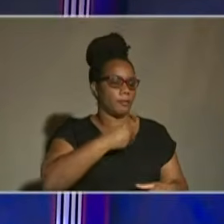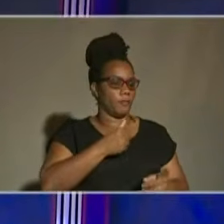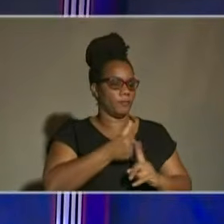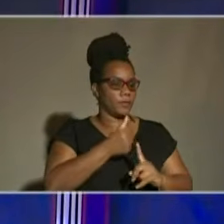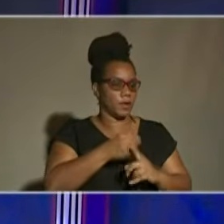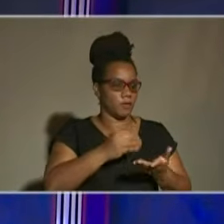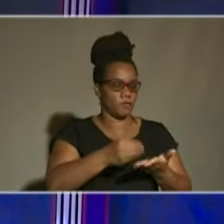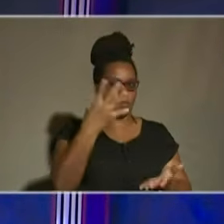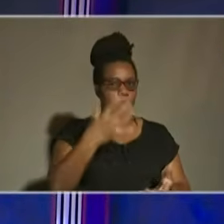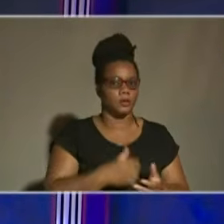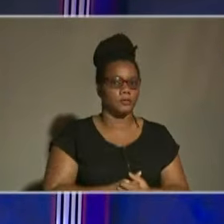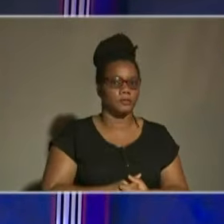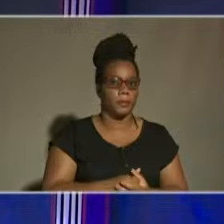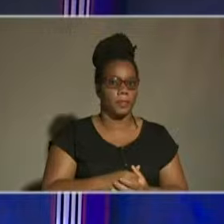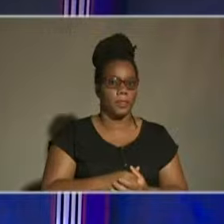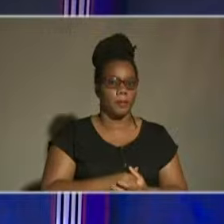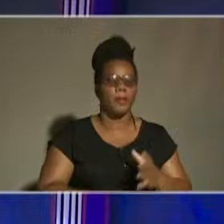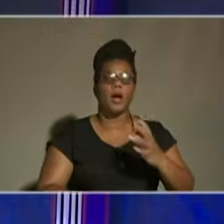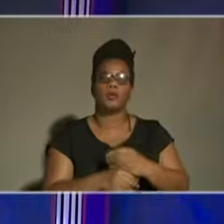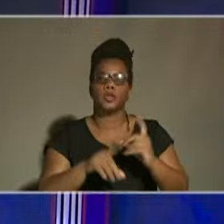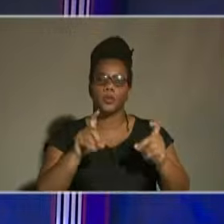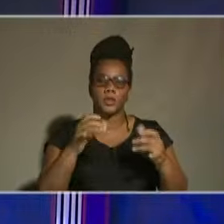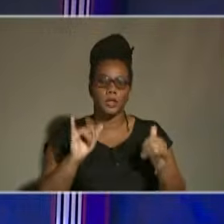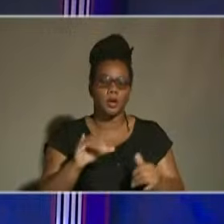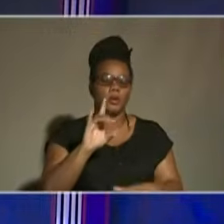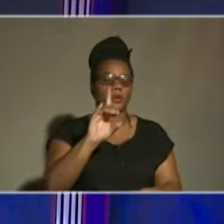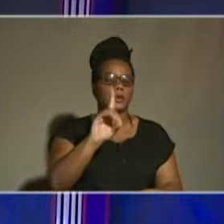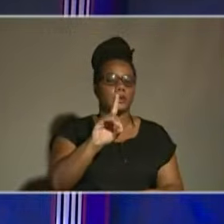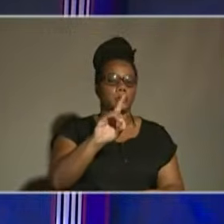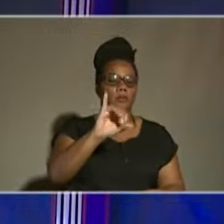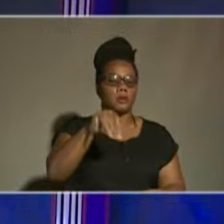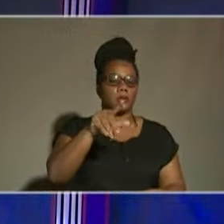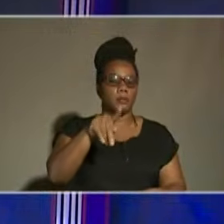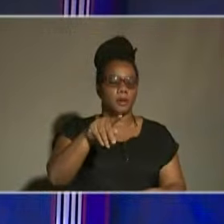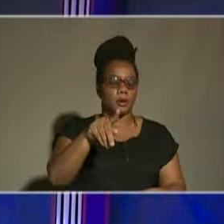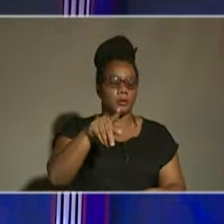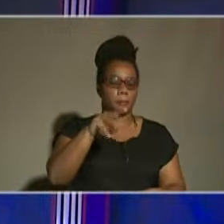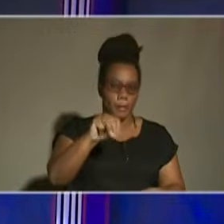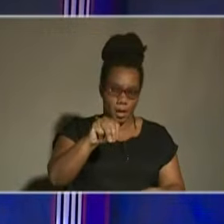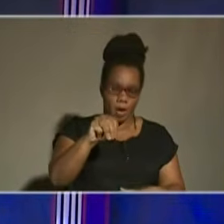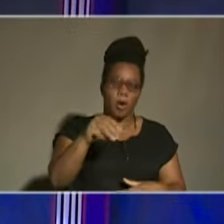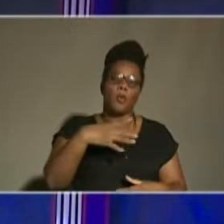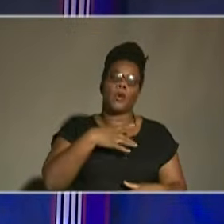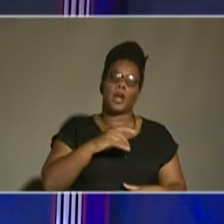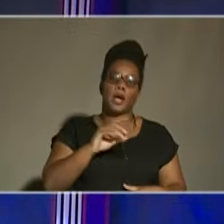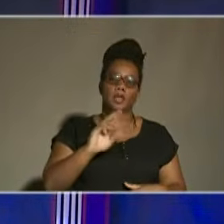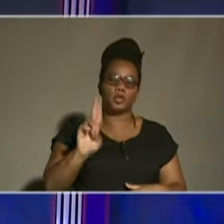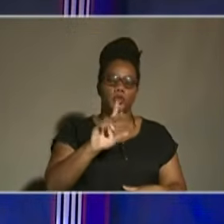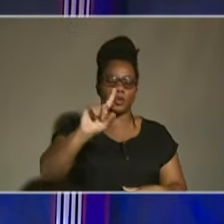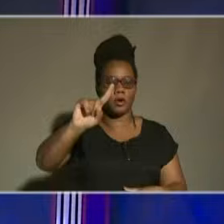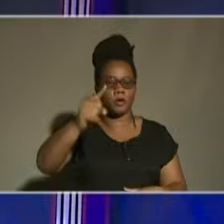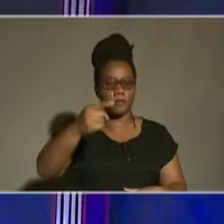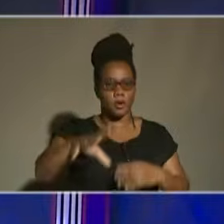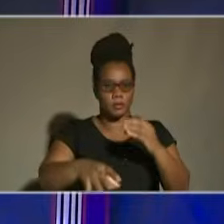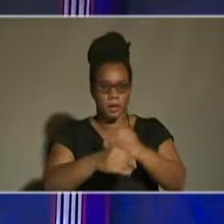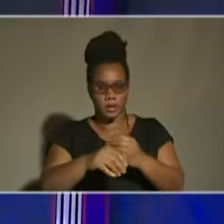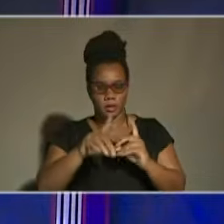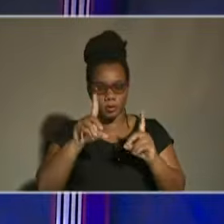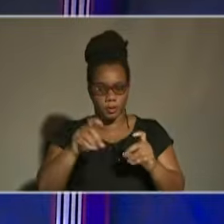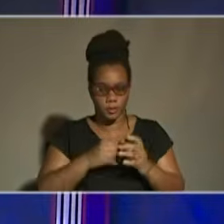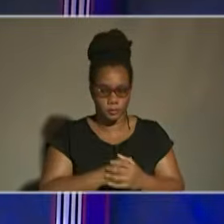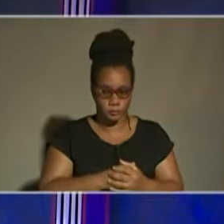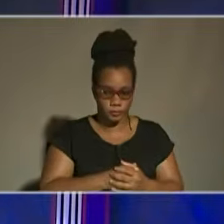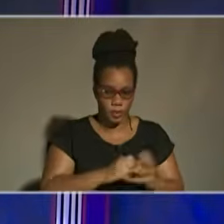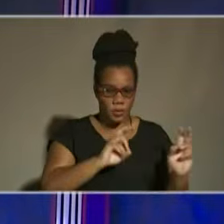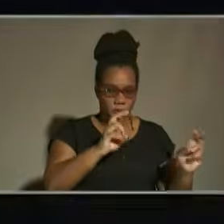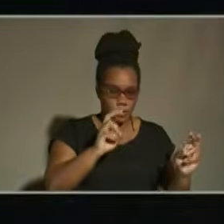follow-up question now, Dion Jackson has indicated she'd like to use the first of her follow-up questions. On the same issue of the